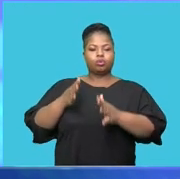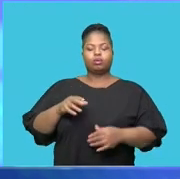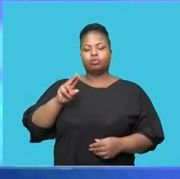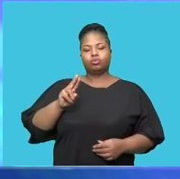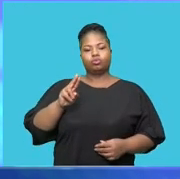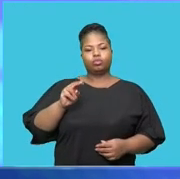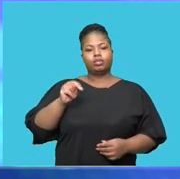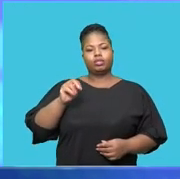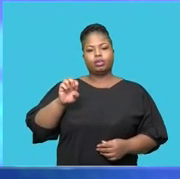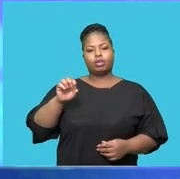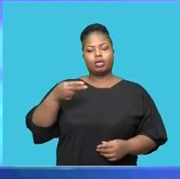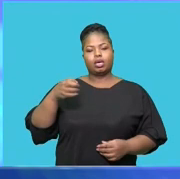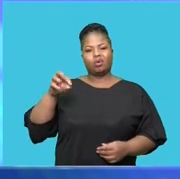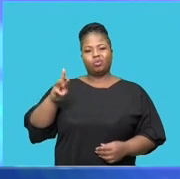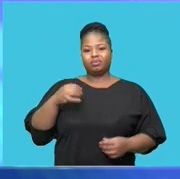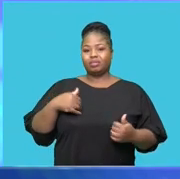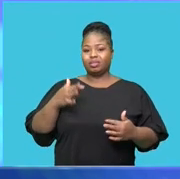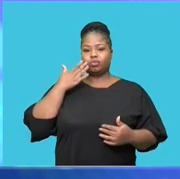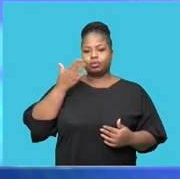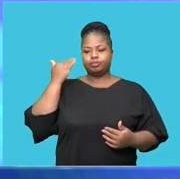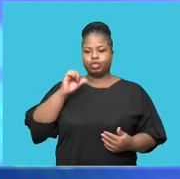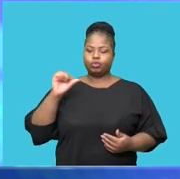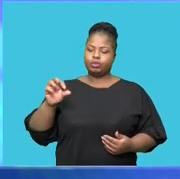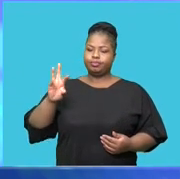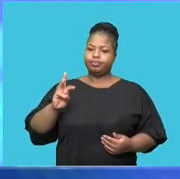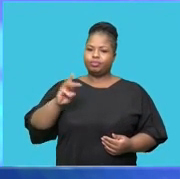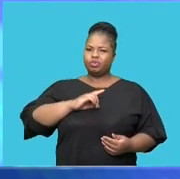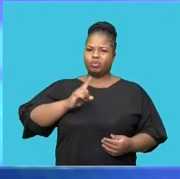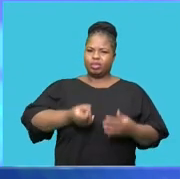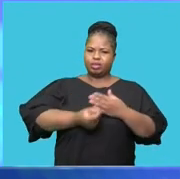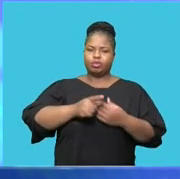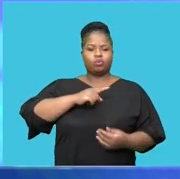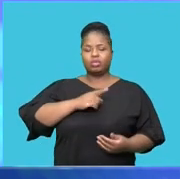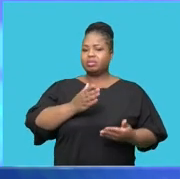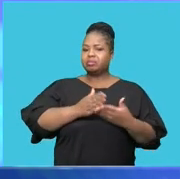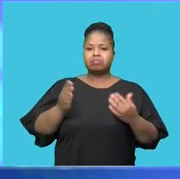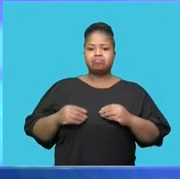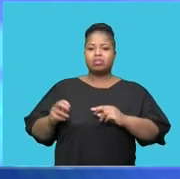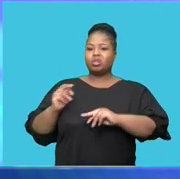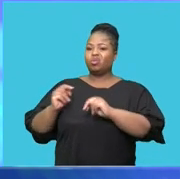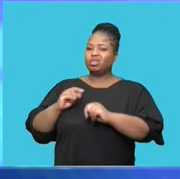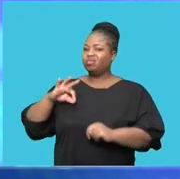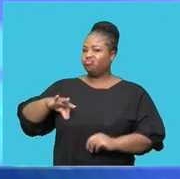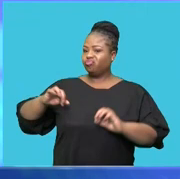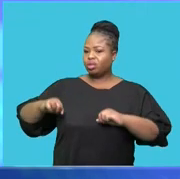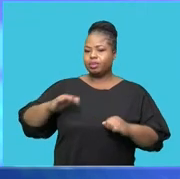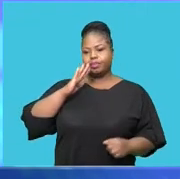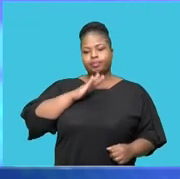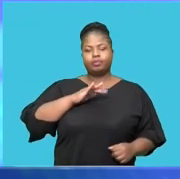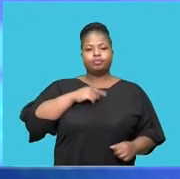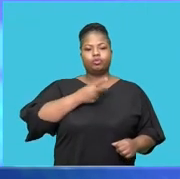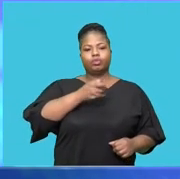i-Nehawu. Oluqhankqalazo luqale kwiveki ephelileyo ngolwesithathu luza emva kokungaphumaleli kuthethathethwano lonyuso lwemivuzo